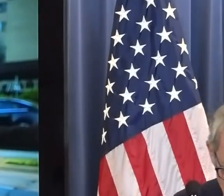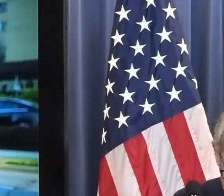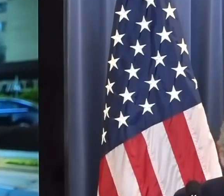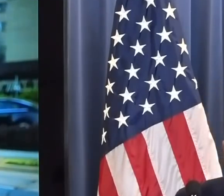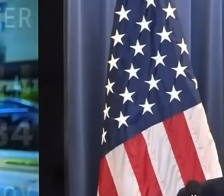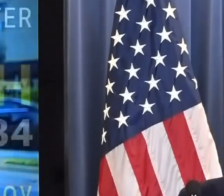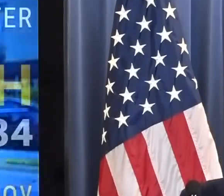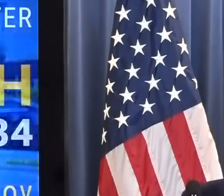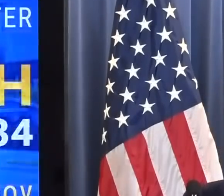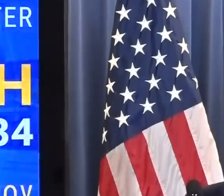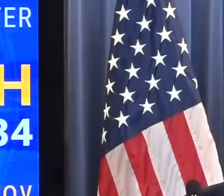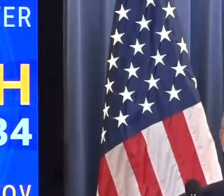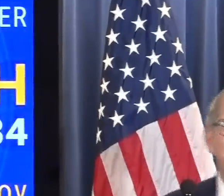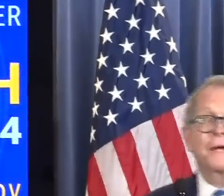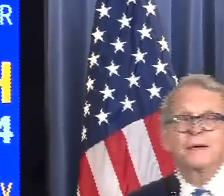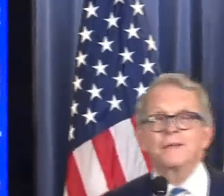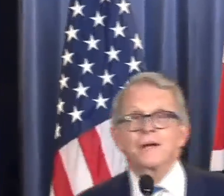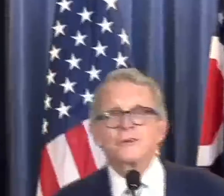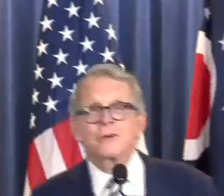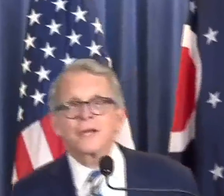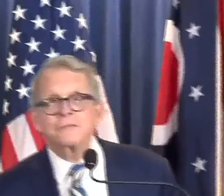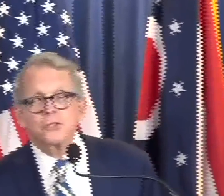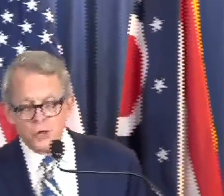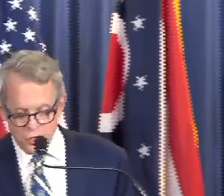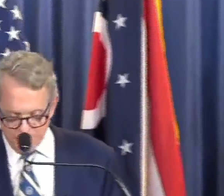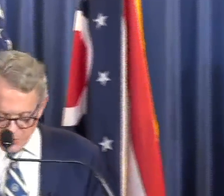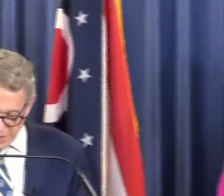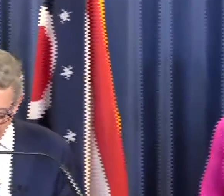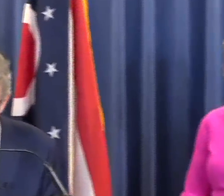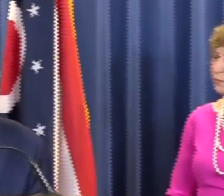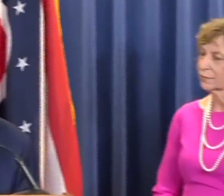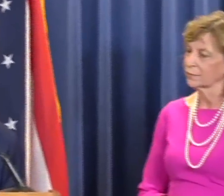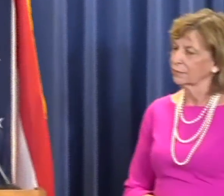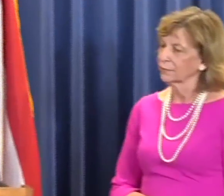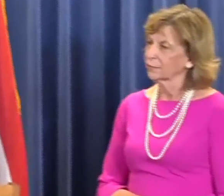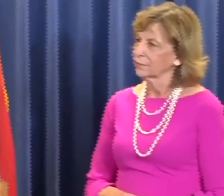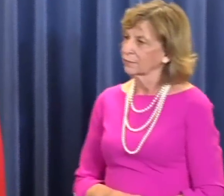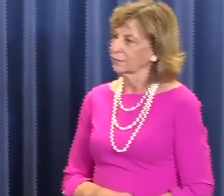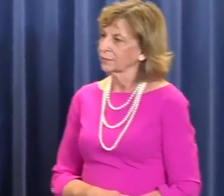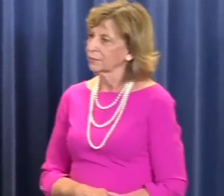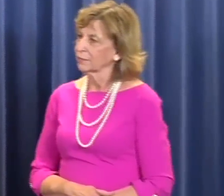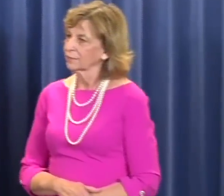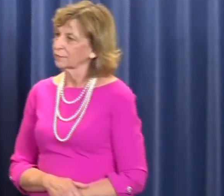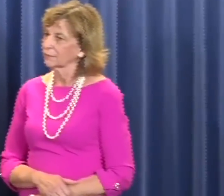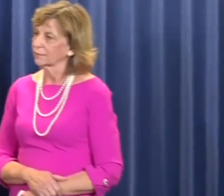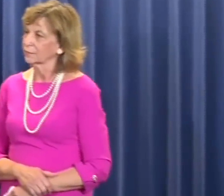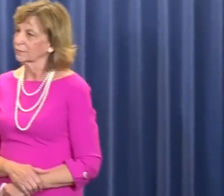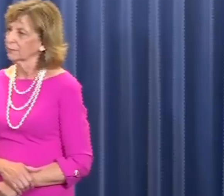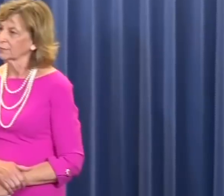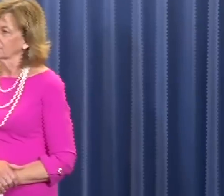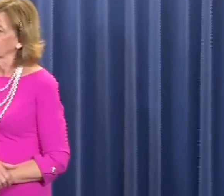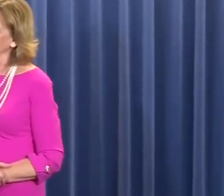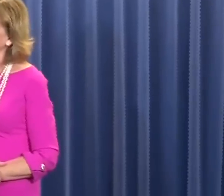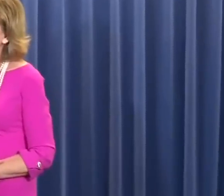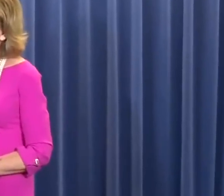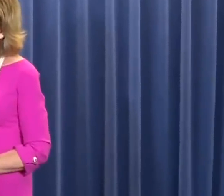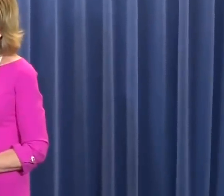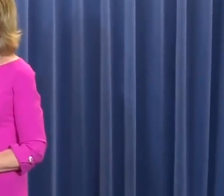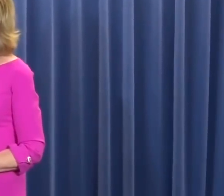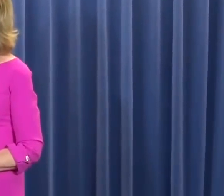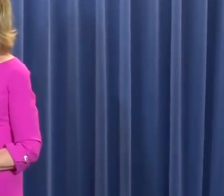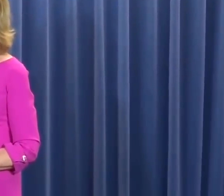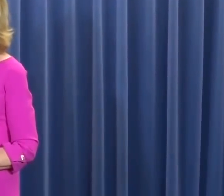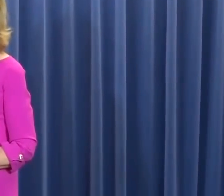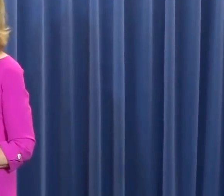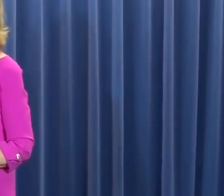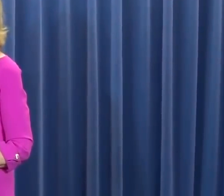So 2 of our fellow Ohioans, I want to thank Dr. Kevin Sherritt of Greene County, Dr. Hog Farmer, and